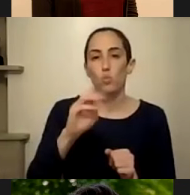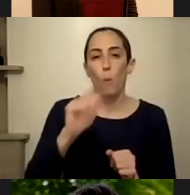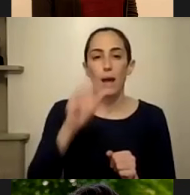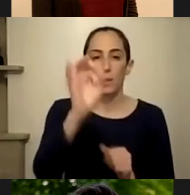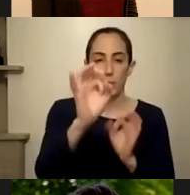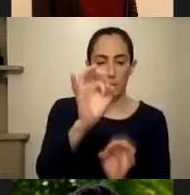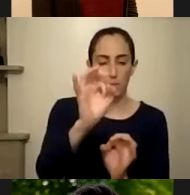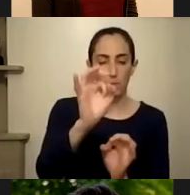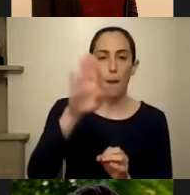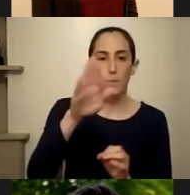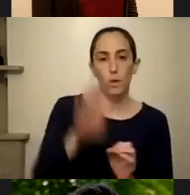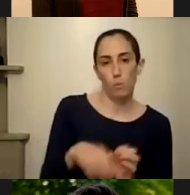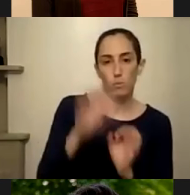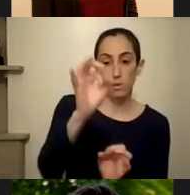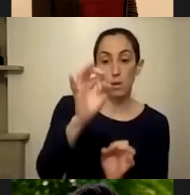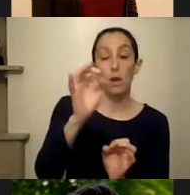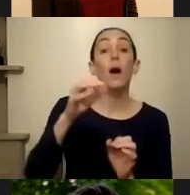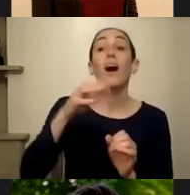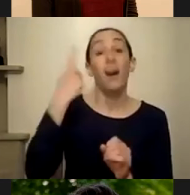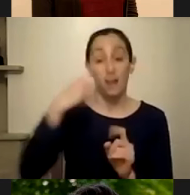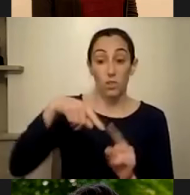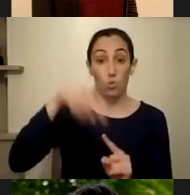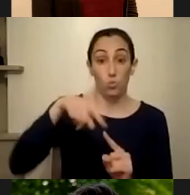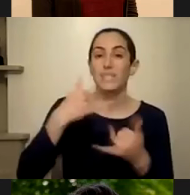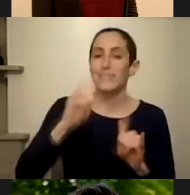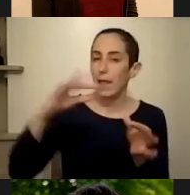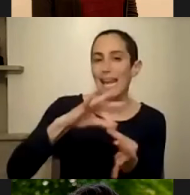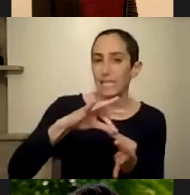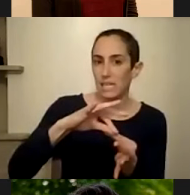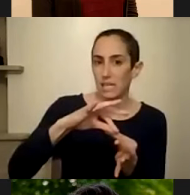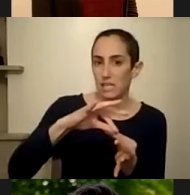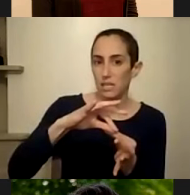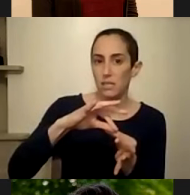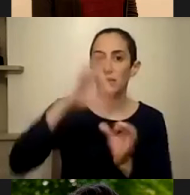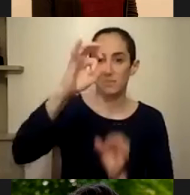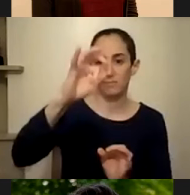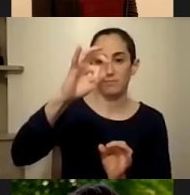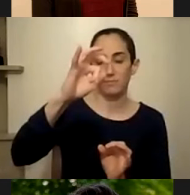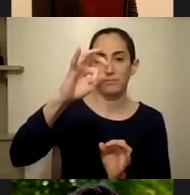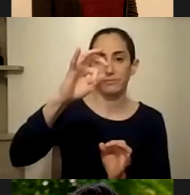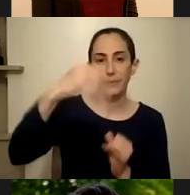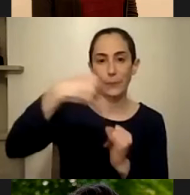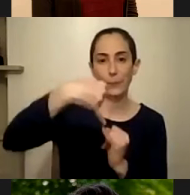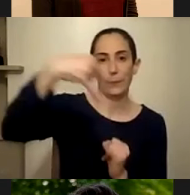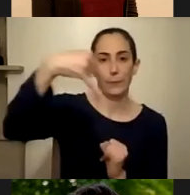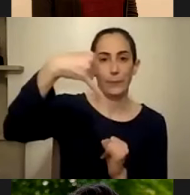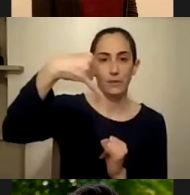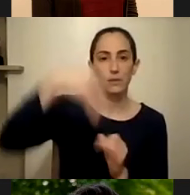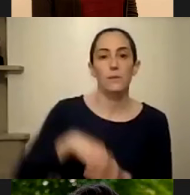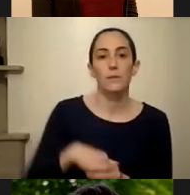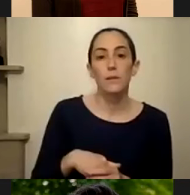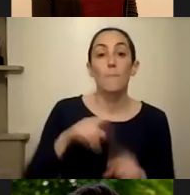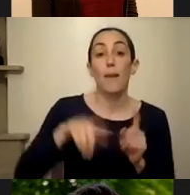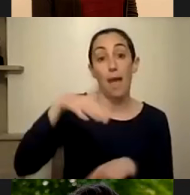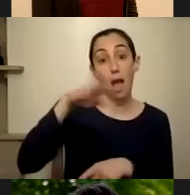These two cells are still connected to each other. So these upper cells, they started to express features of the